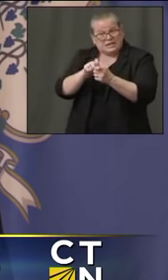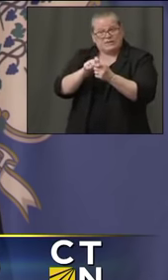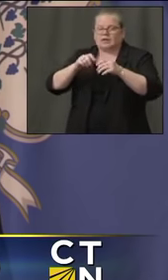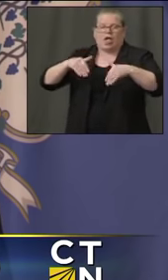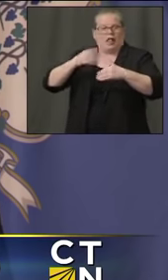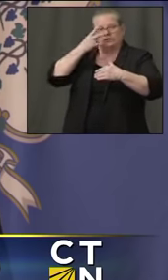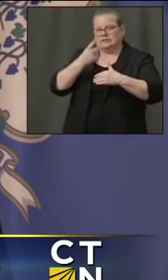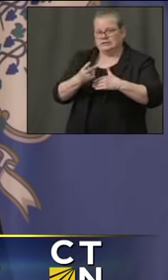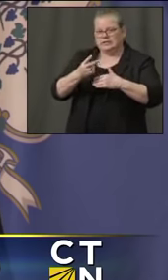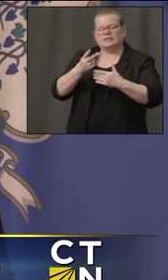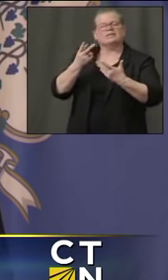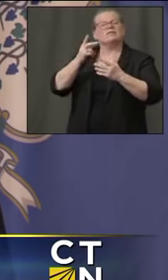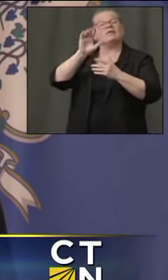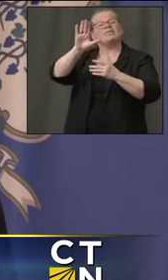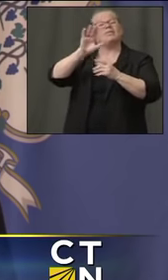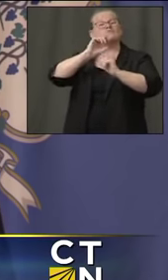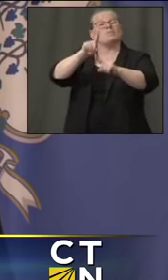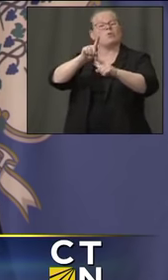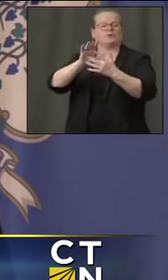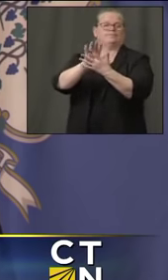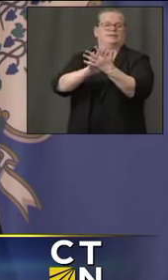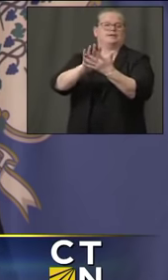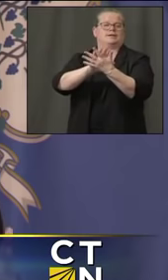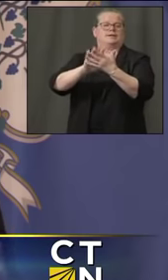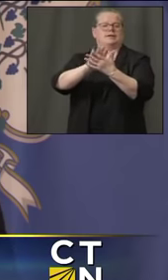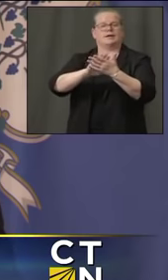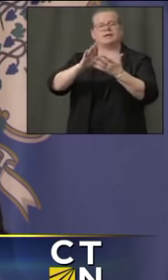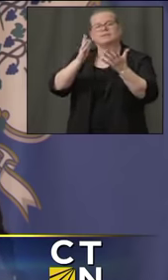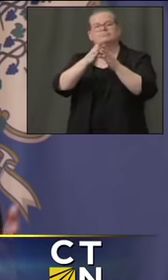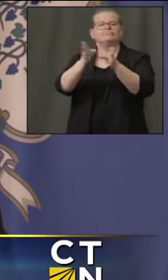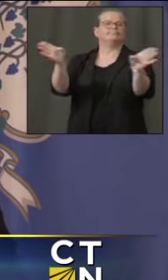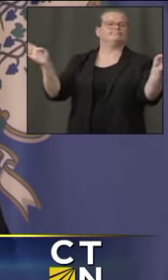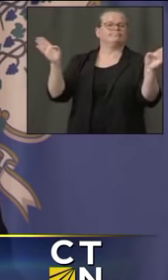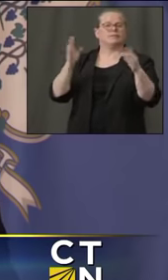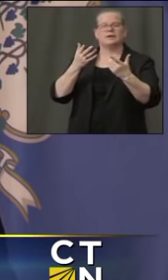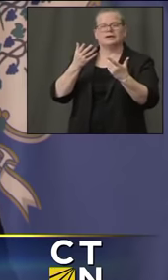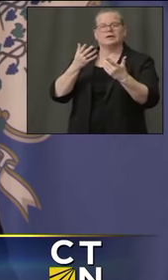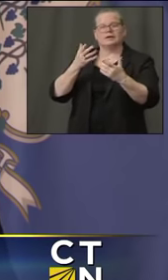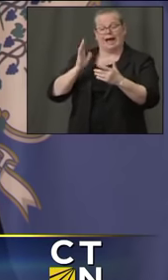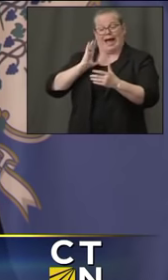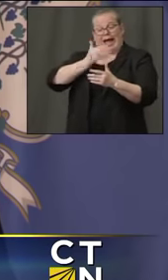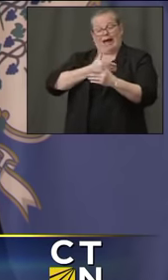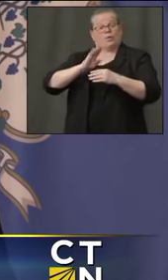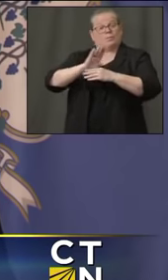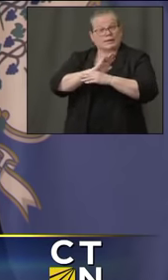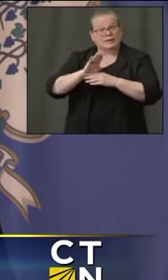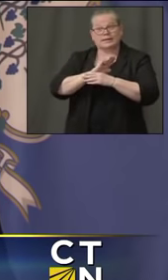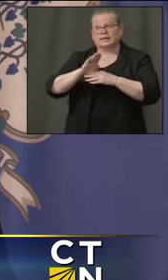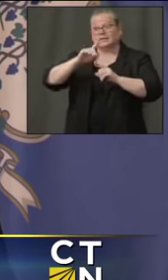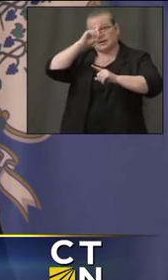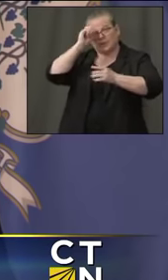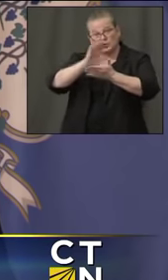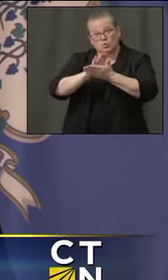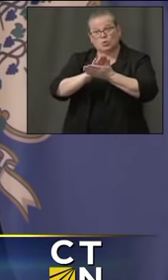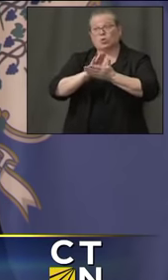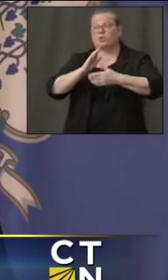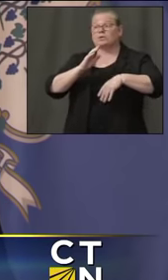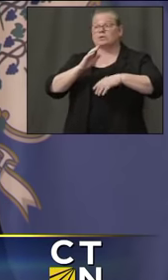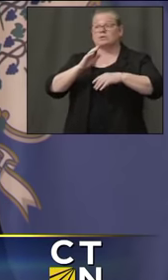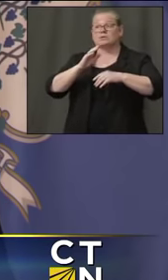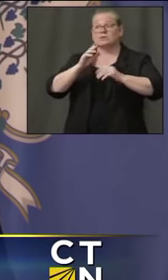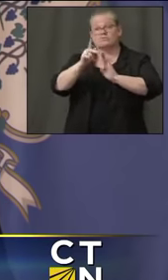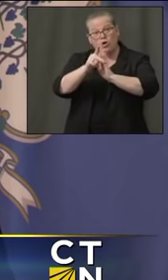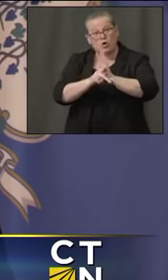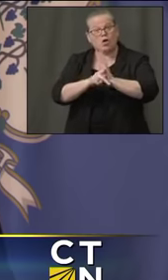really give, businesses, not-for-profits, camps, schools, the type of, protocols they need to be safe.